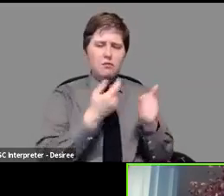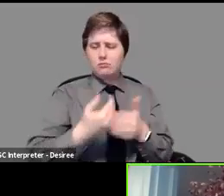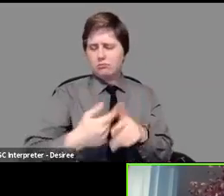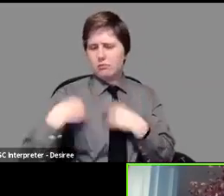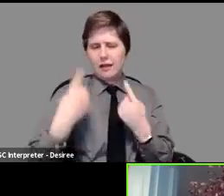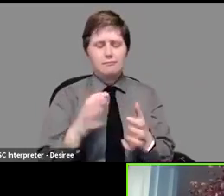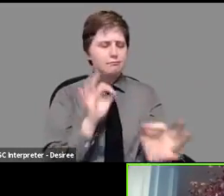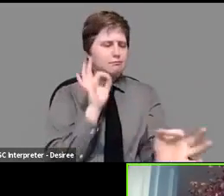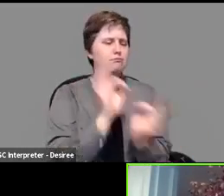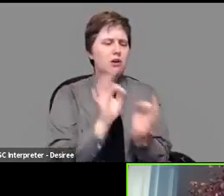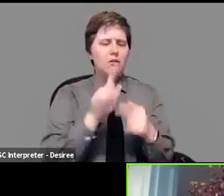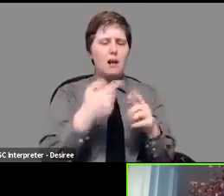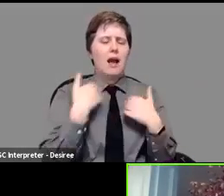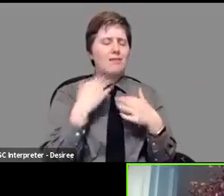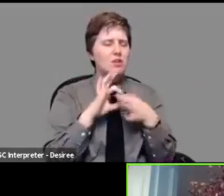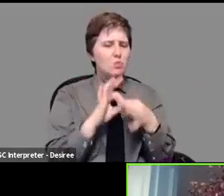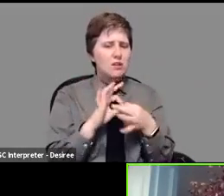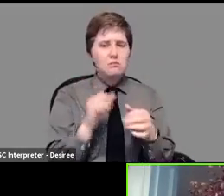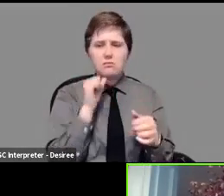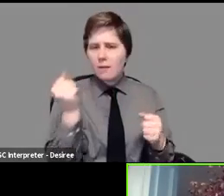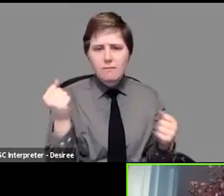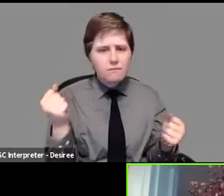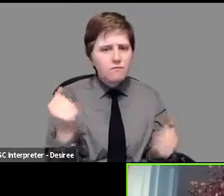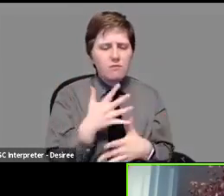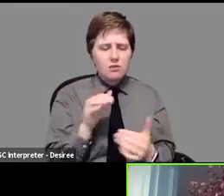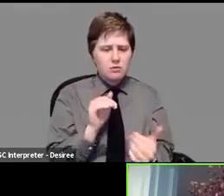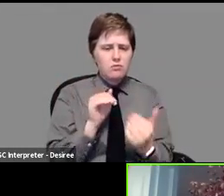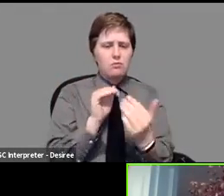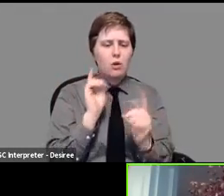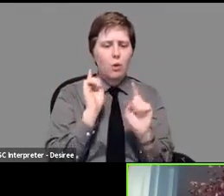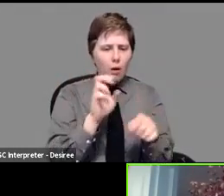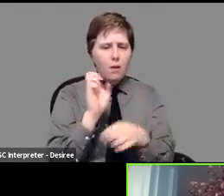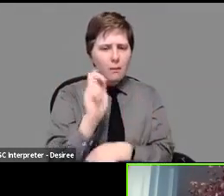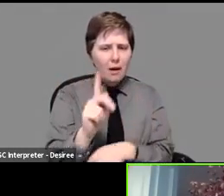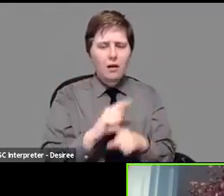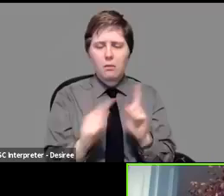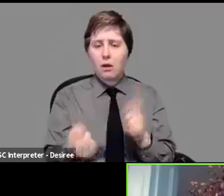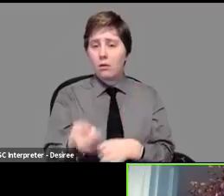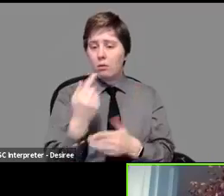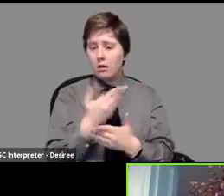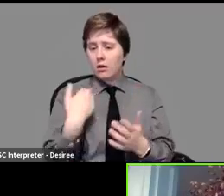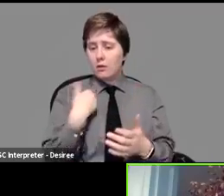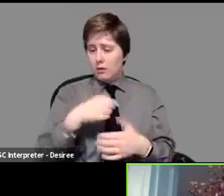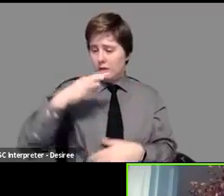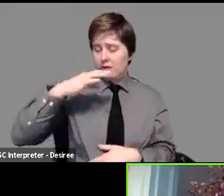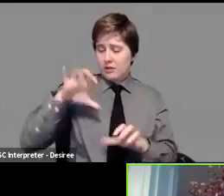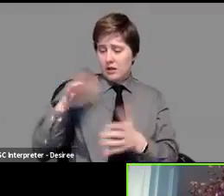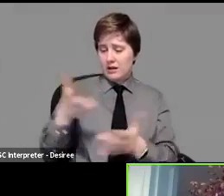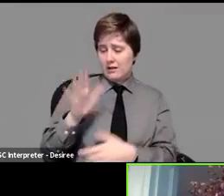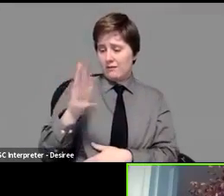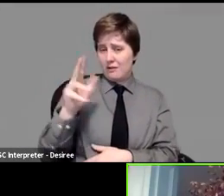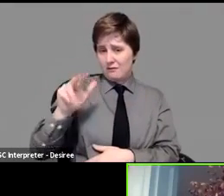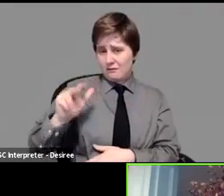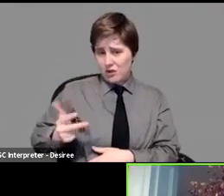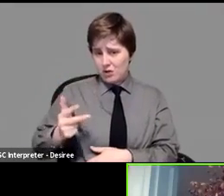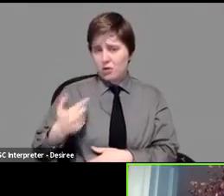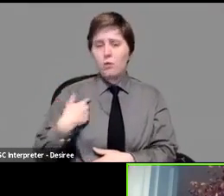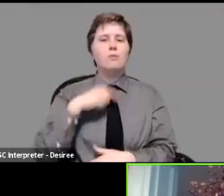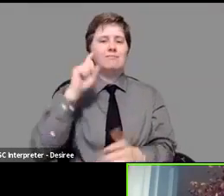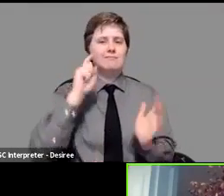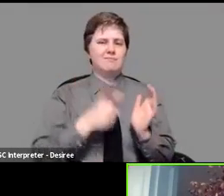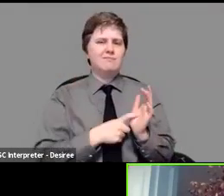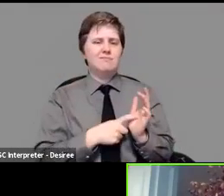the relationship, not being afraid to approach the bank. But one of the things that we've done at Fifth Third is that we kind of recognize that there